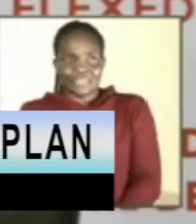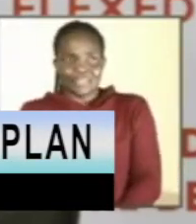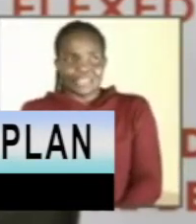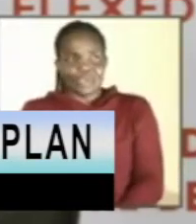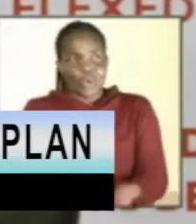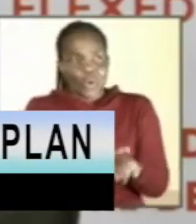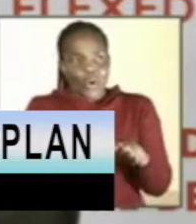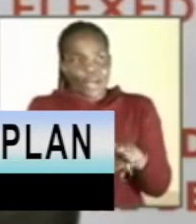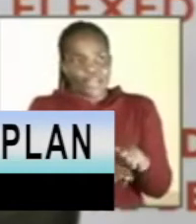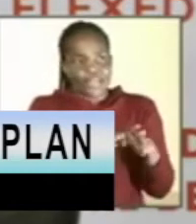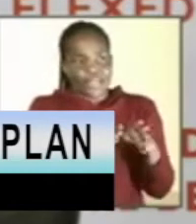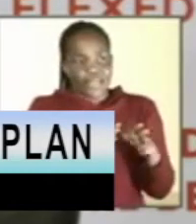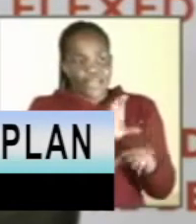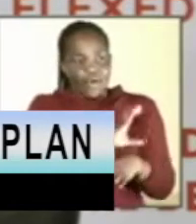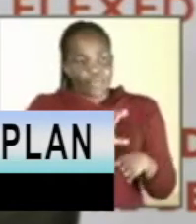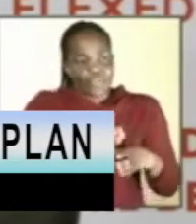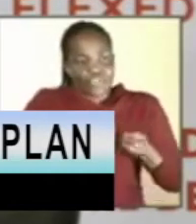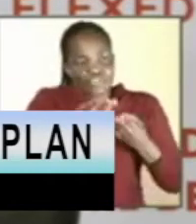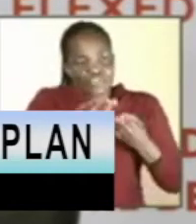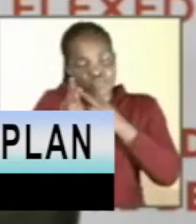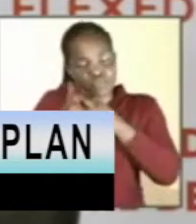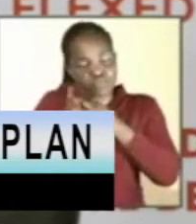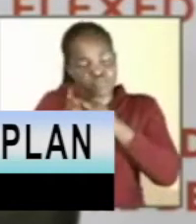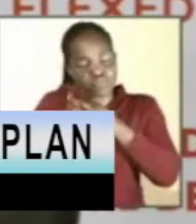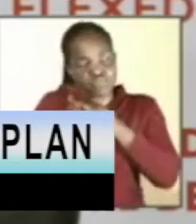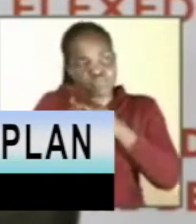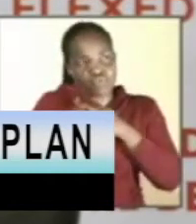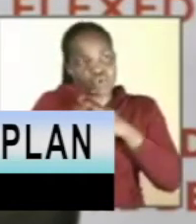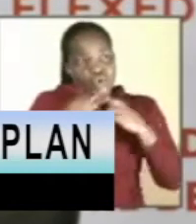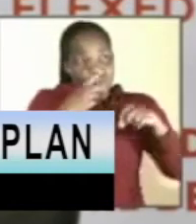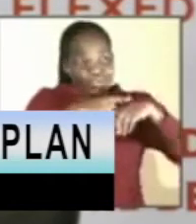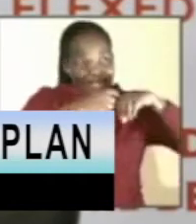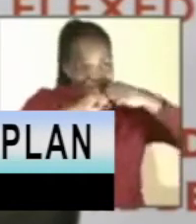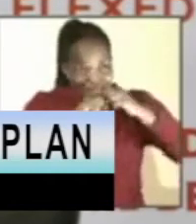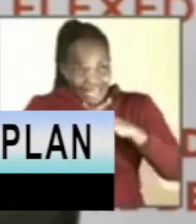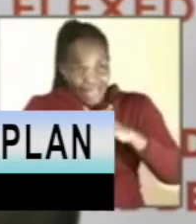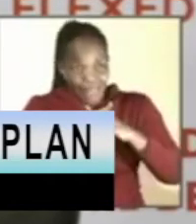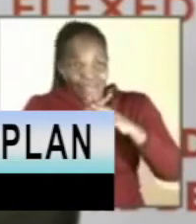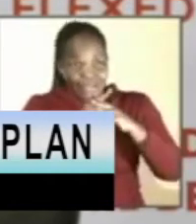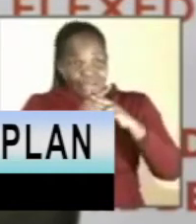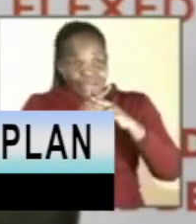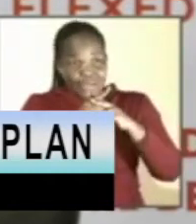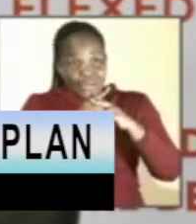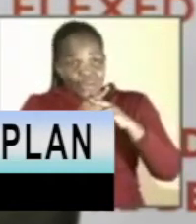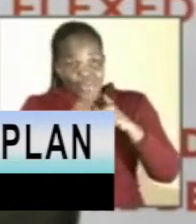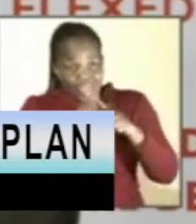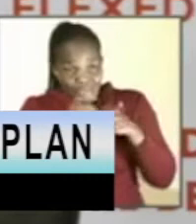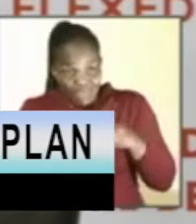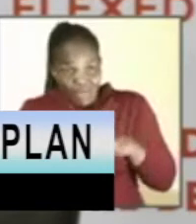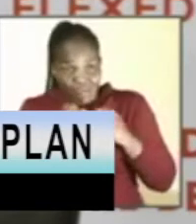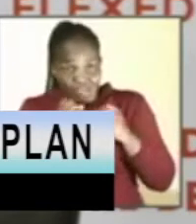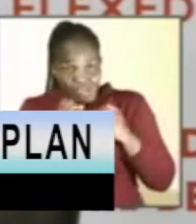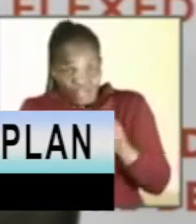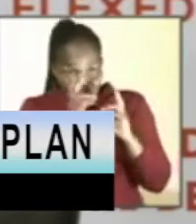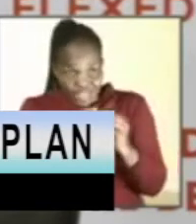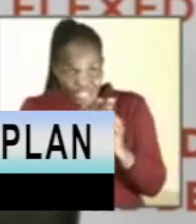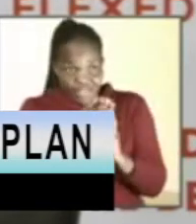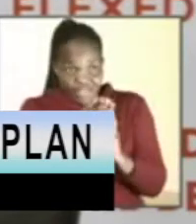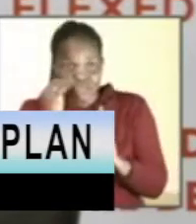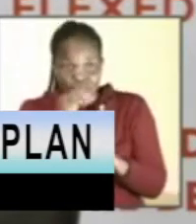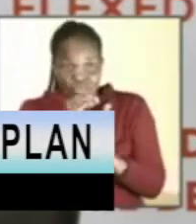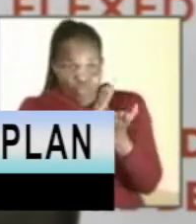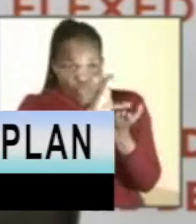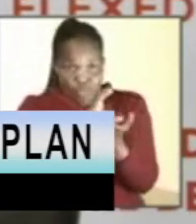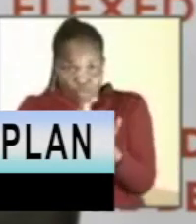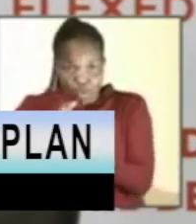disaster management that we, people that must receive food stuff. That is also another aspect that I